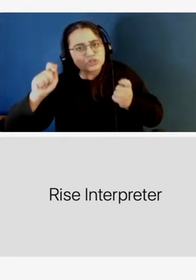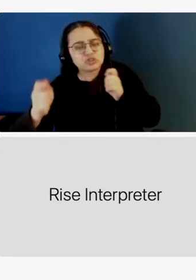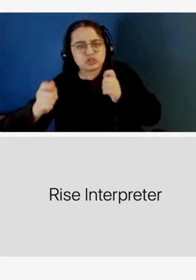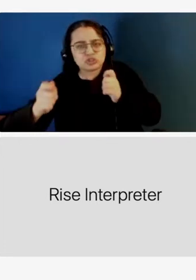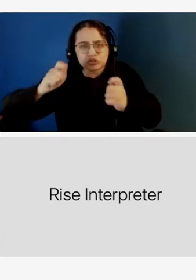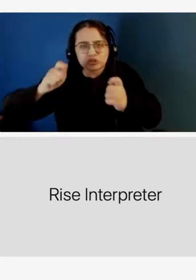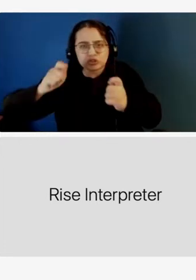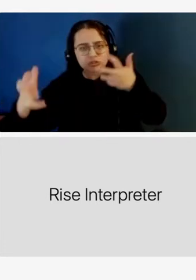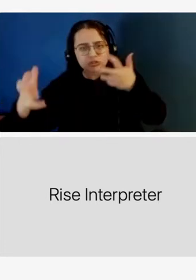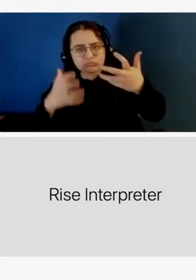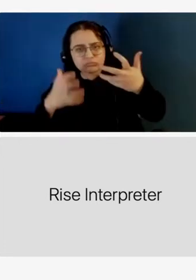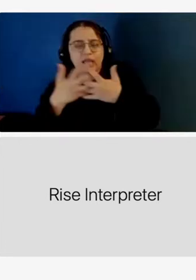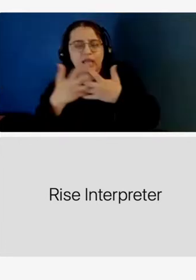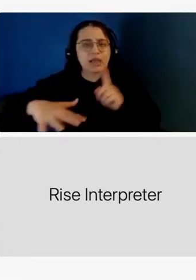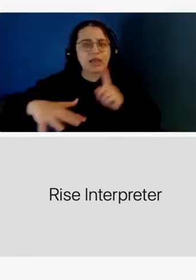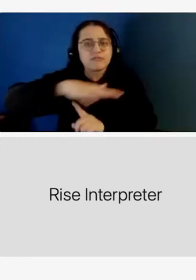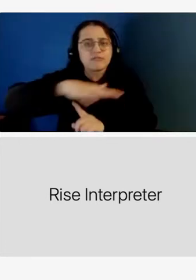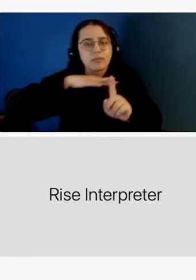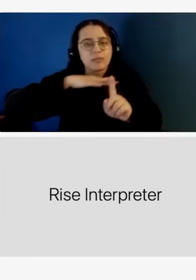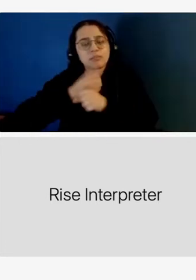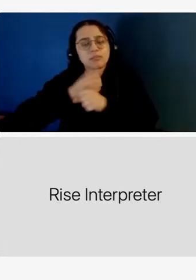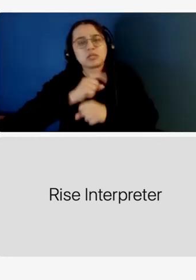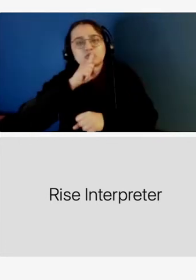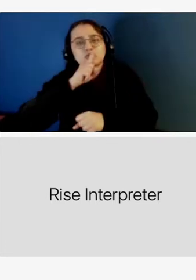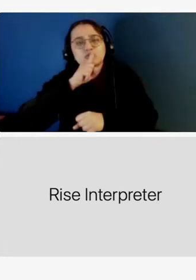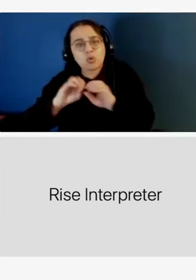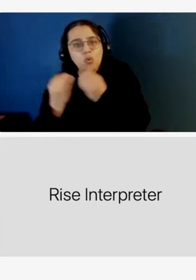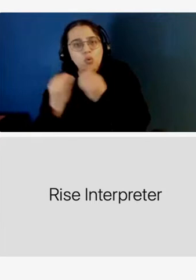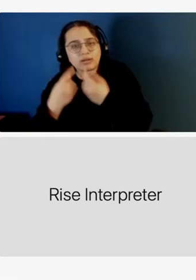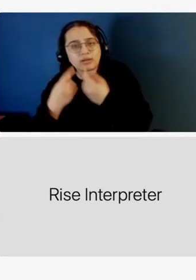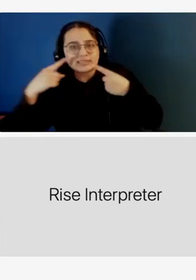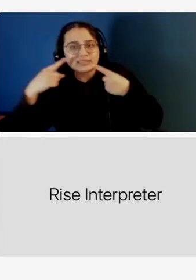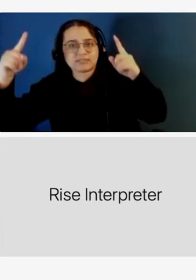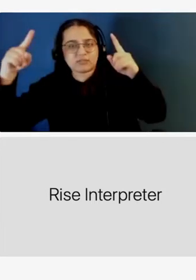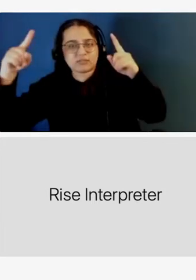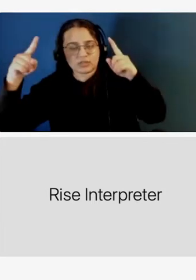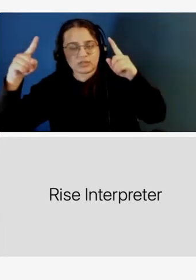be successful over a long period of time.